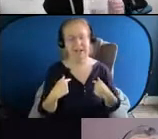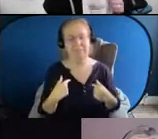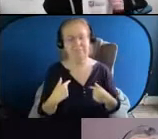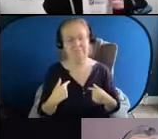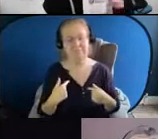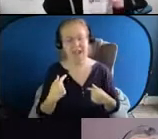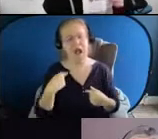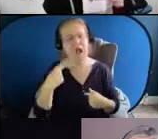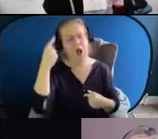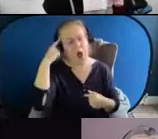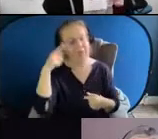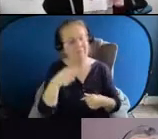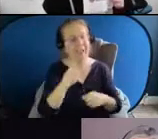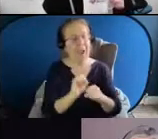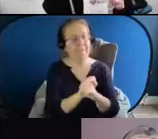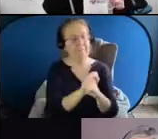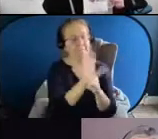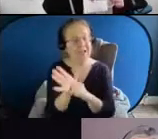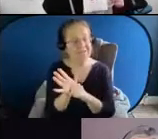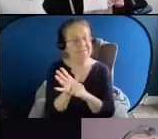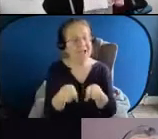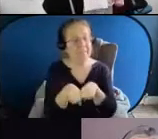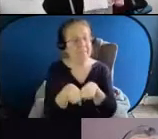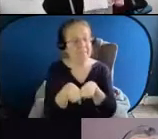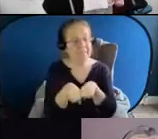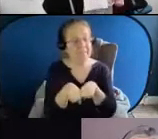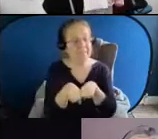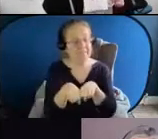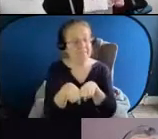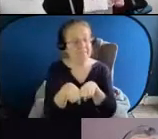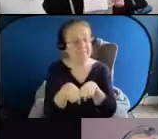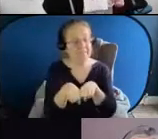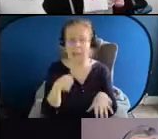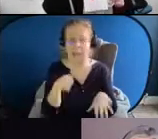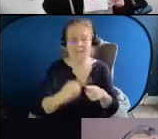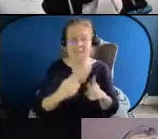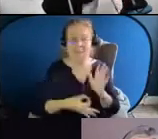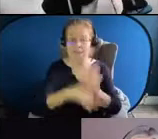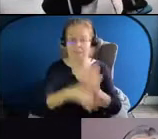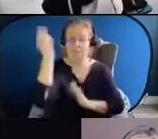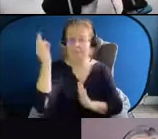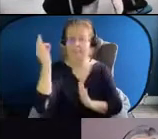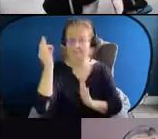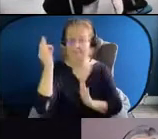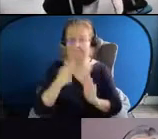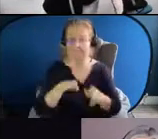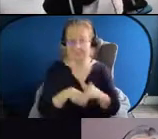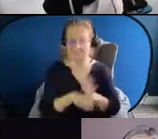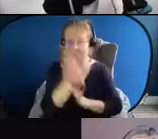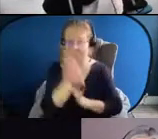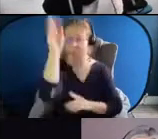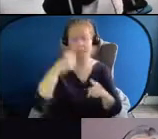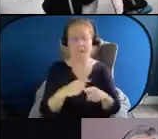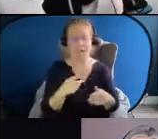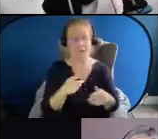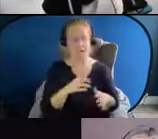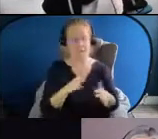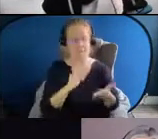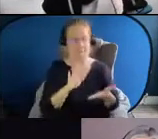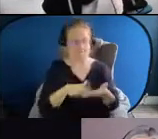enough, I do think the pandemic, this global pandemic, has accelerated that for us. Mm-hmm. Because in a sense, all of